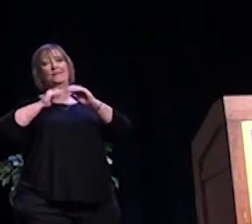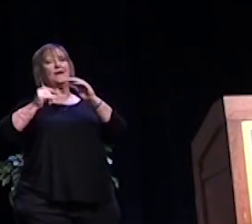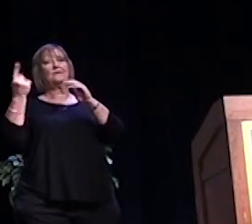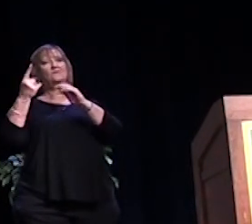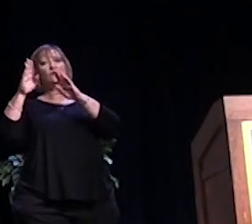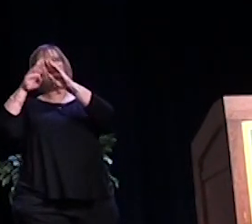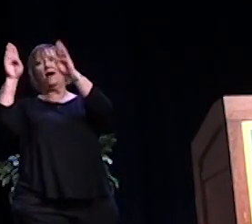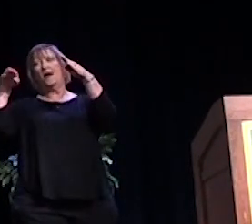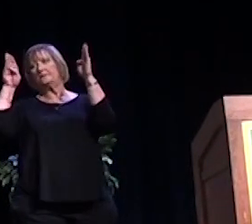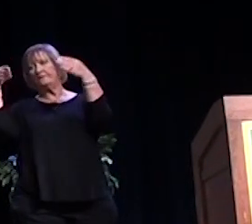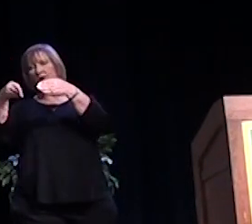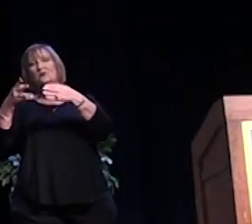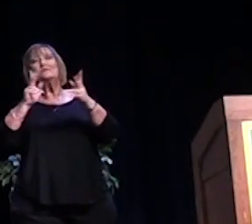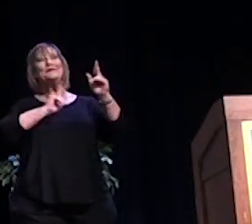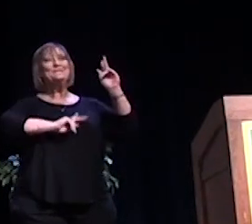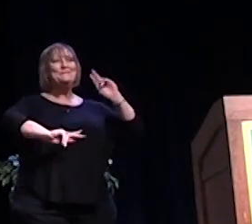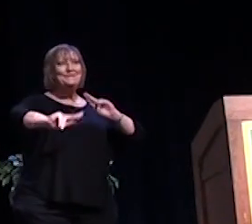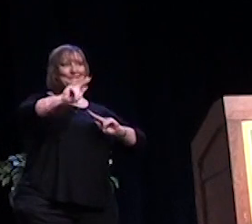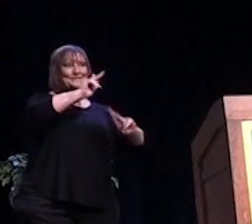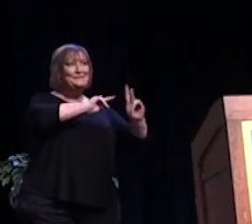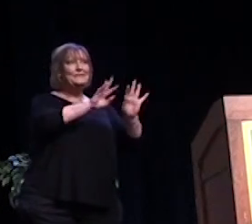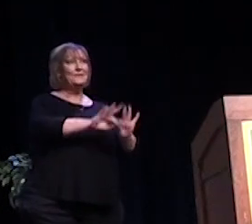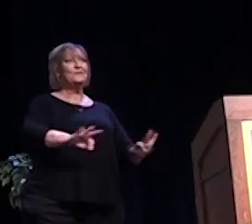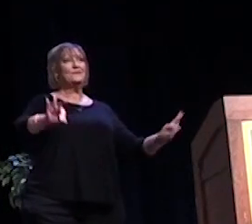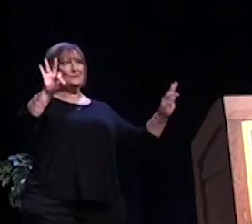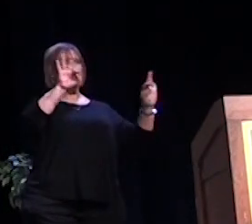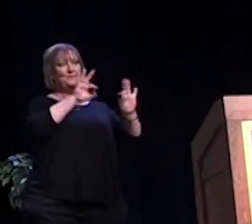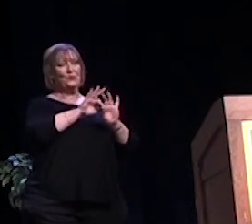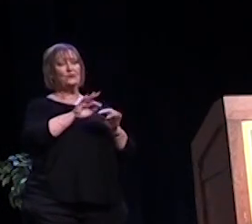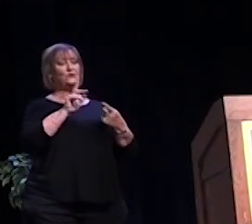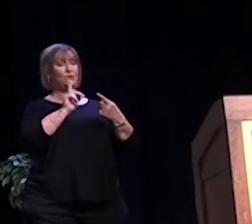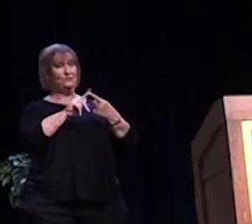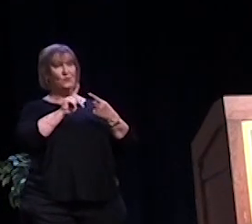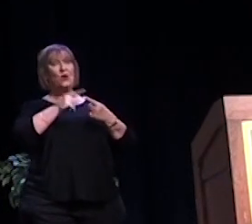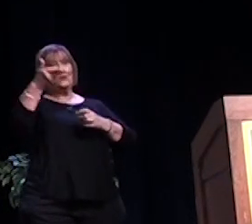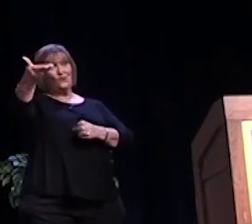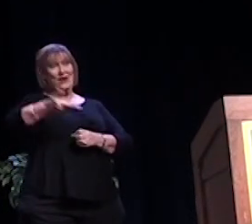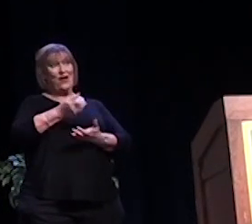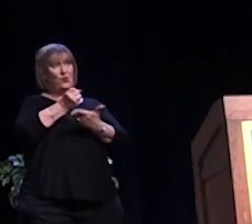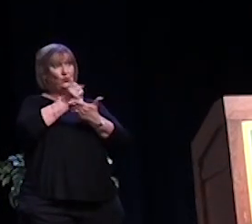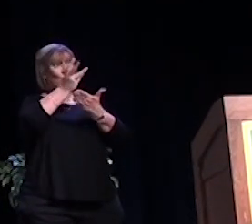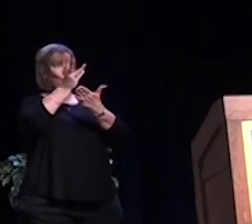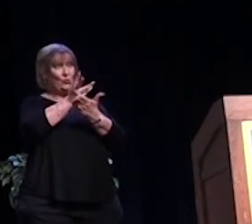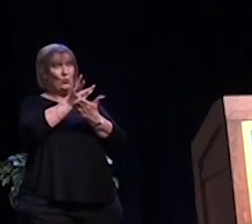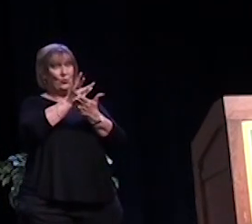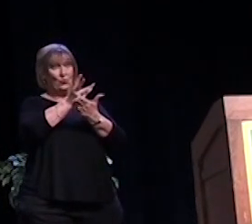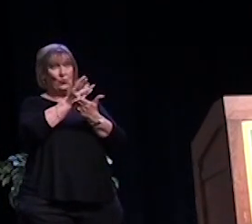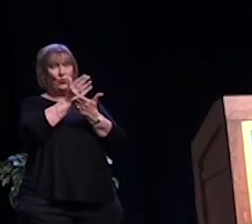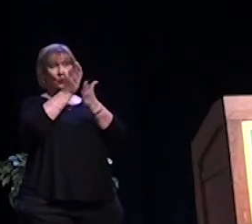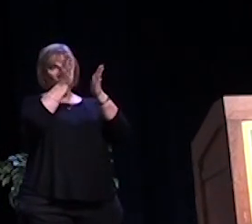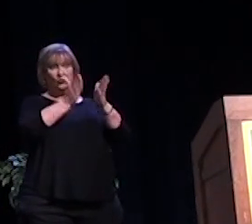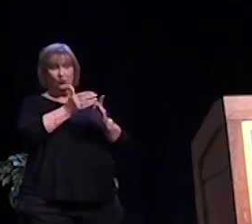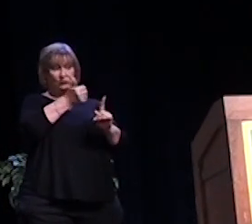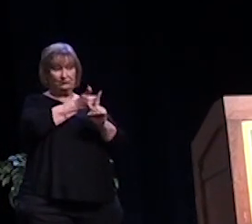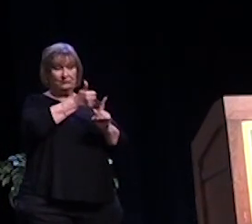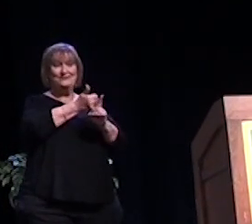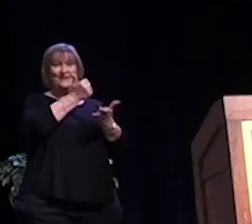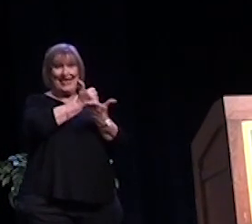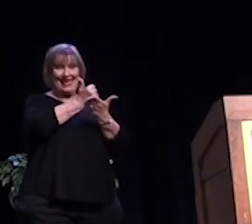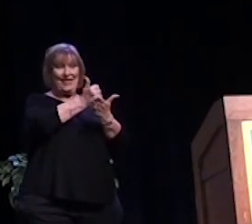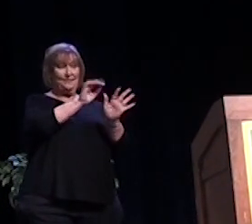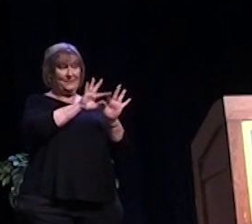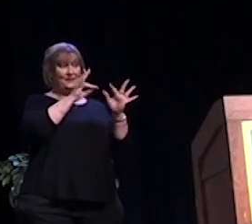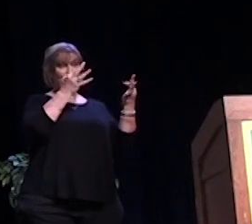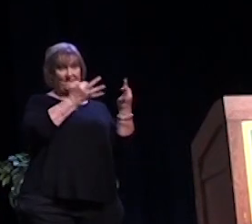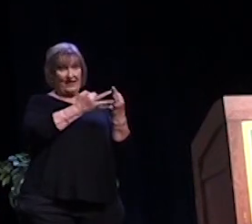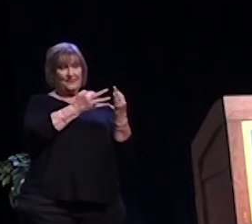tell you a few ways that they make, other than the social workers who are working directly with the homeowners. And keep in mind,